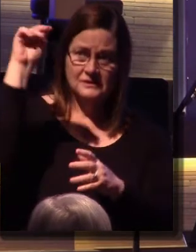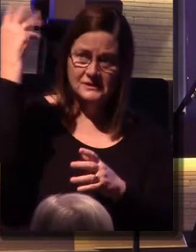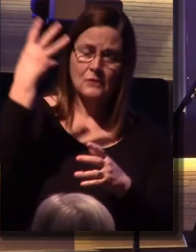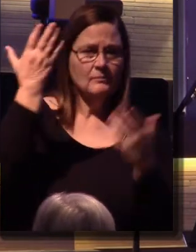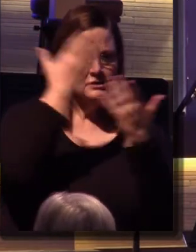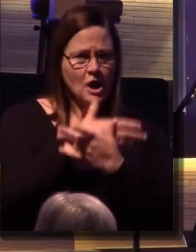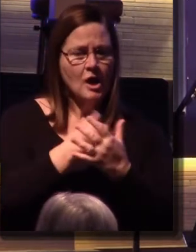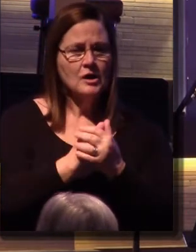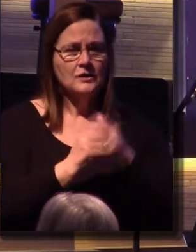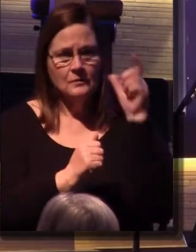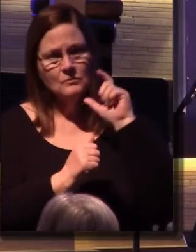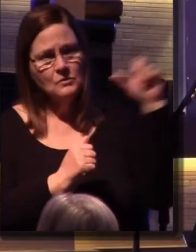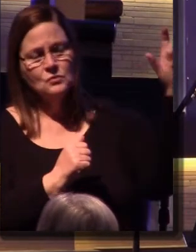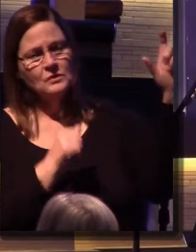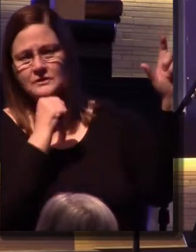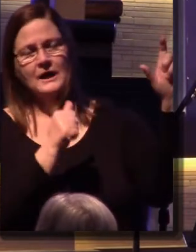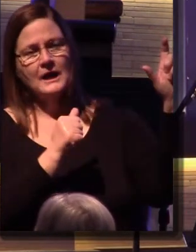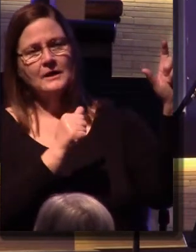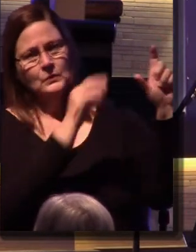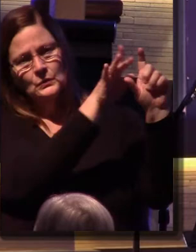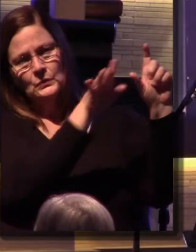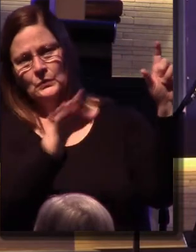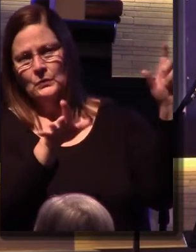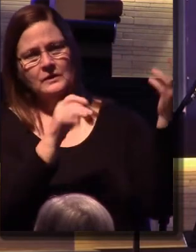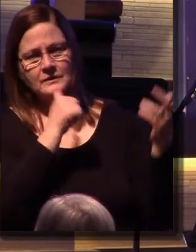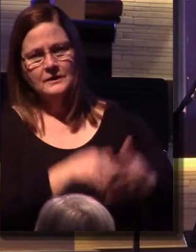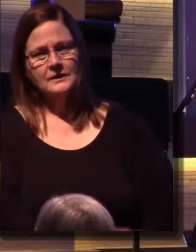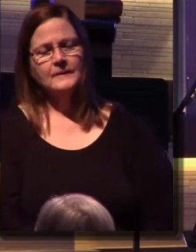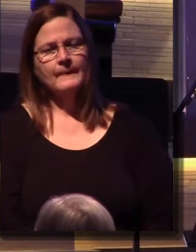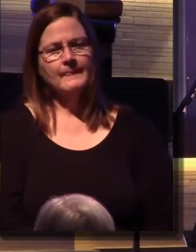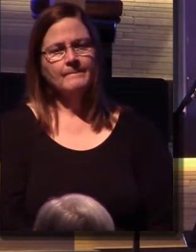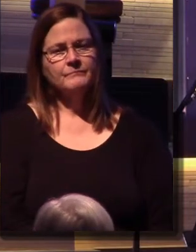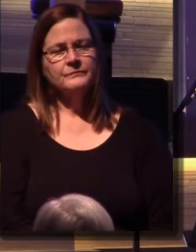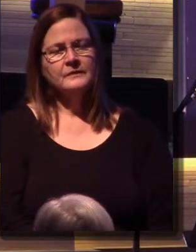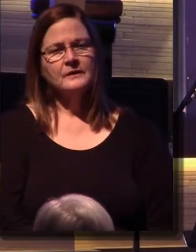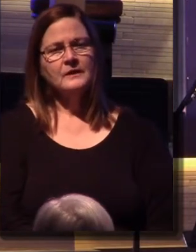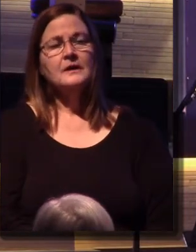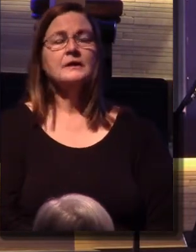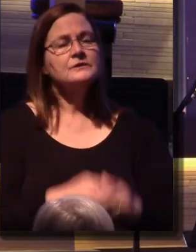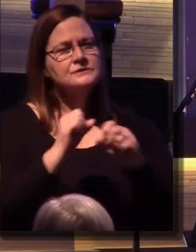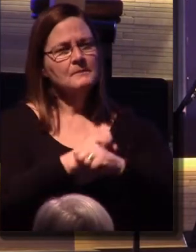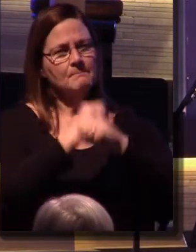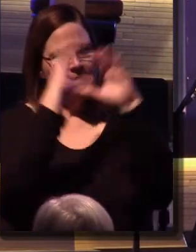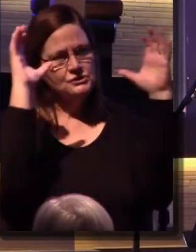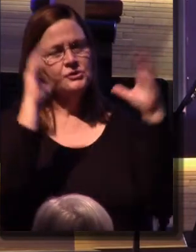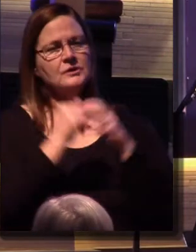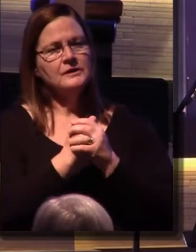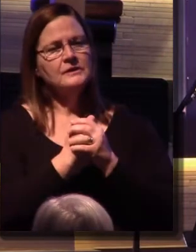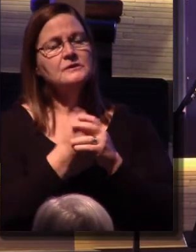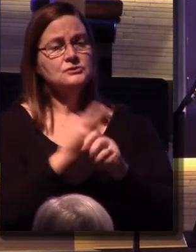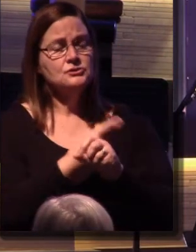be dark when it rises. The moon will not shed its light." And so here again is a picture